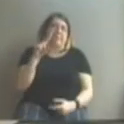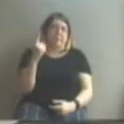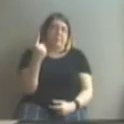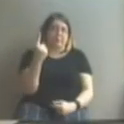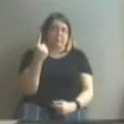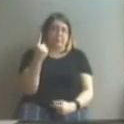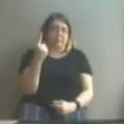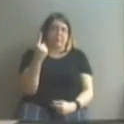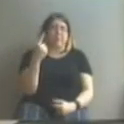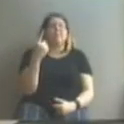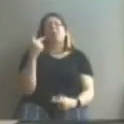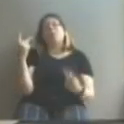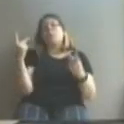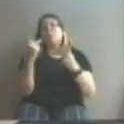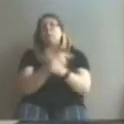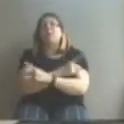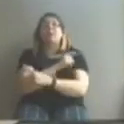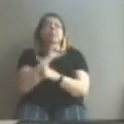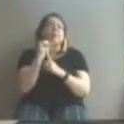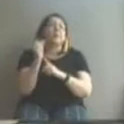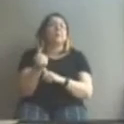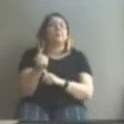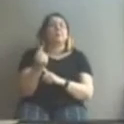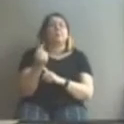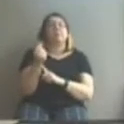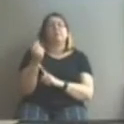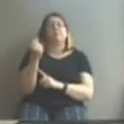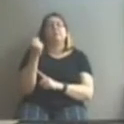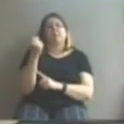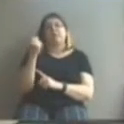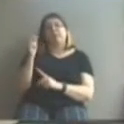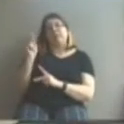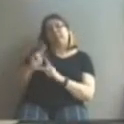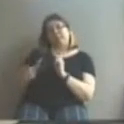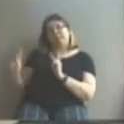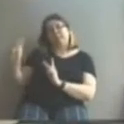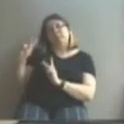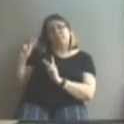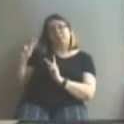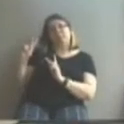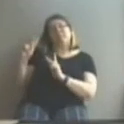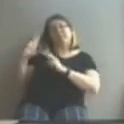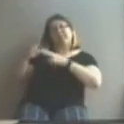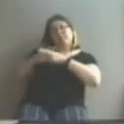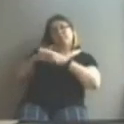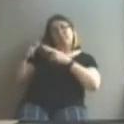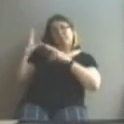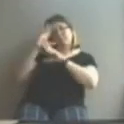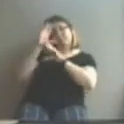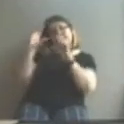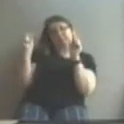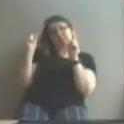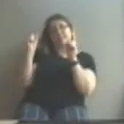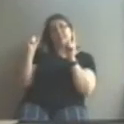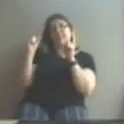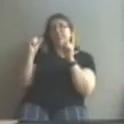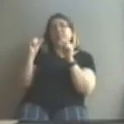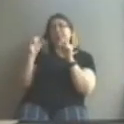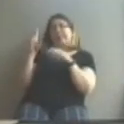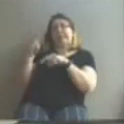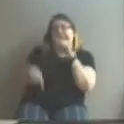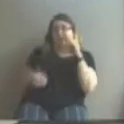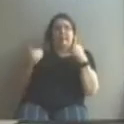but like I said, worst case scenario, that people would be, I agree, the interim superintendent can have not have that many direct